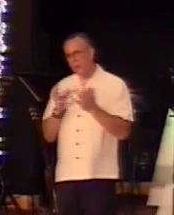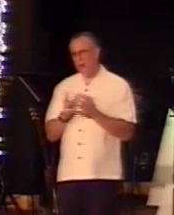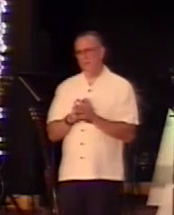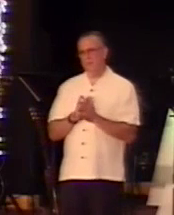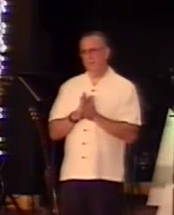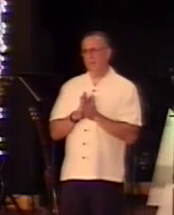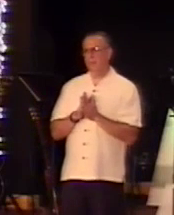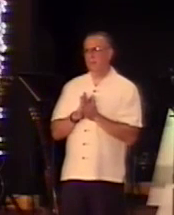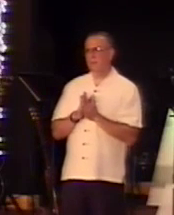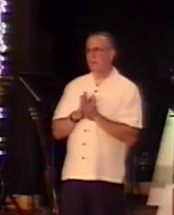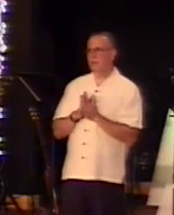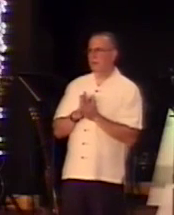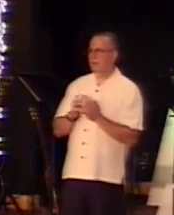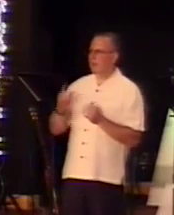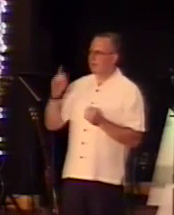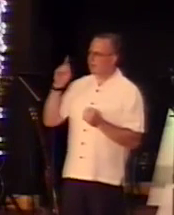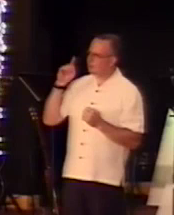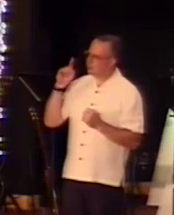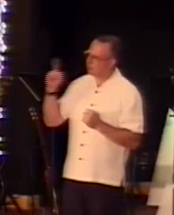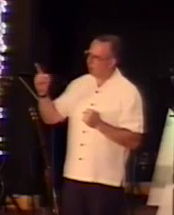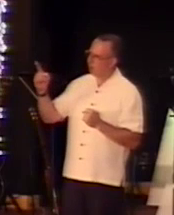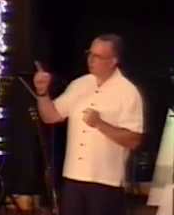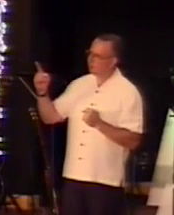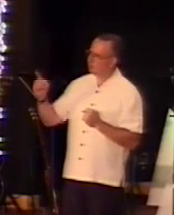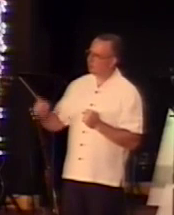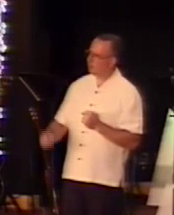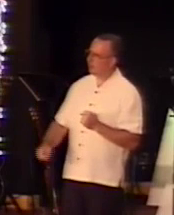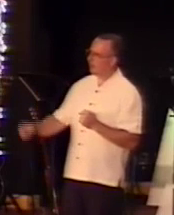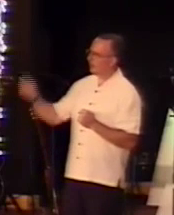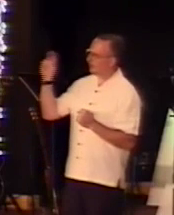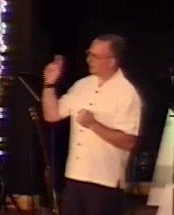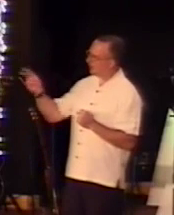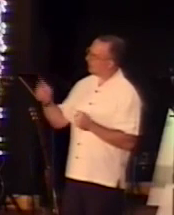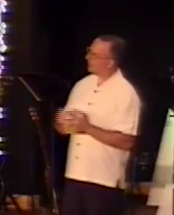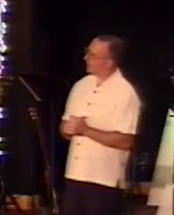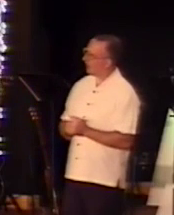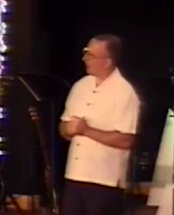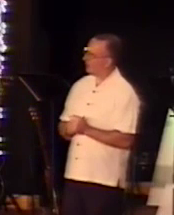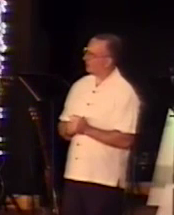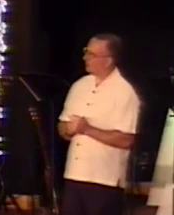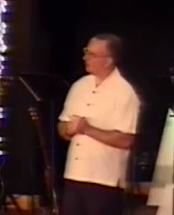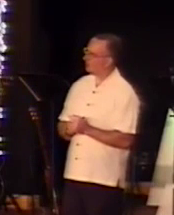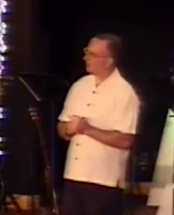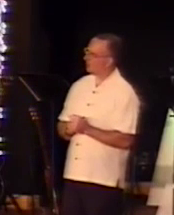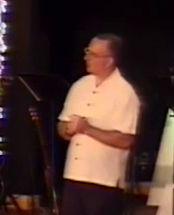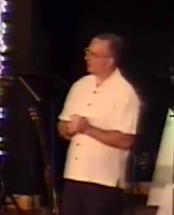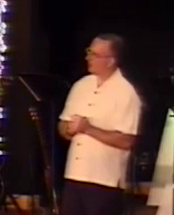Faith in what? That he is the Christ, the Son of the living God.